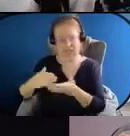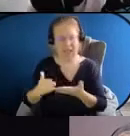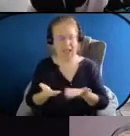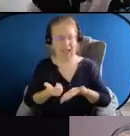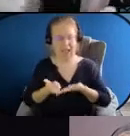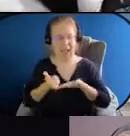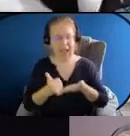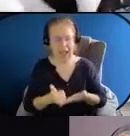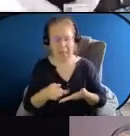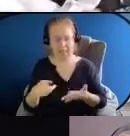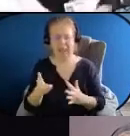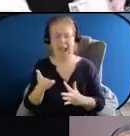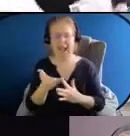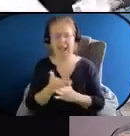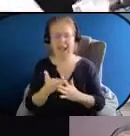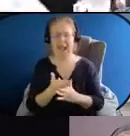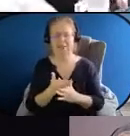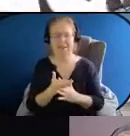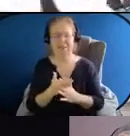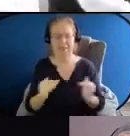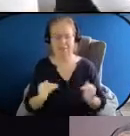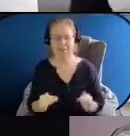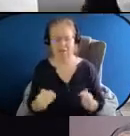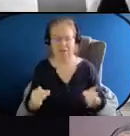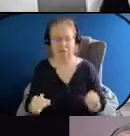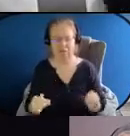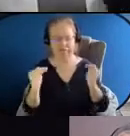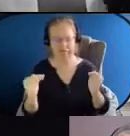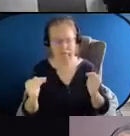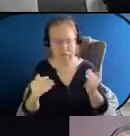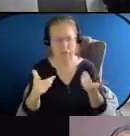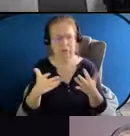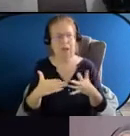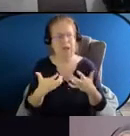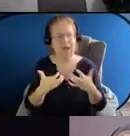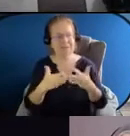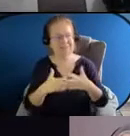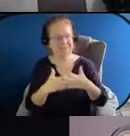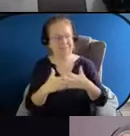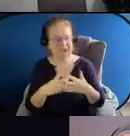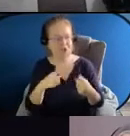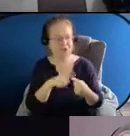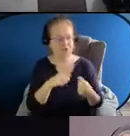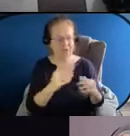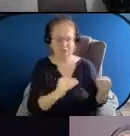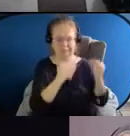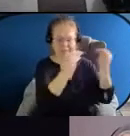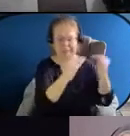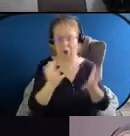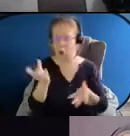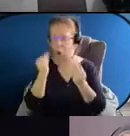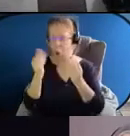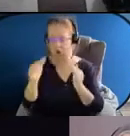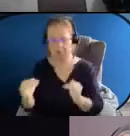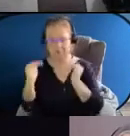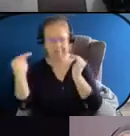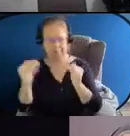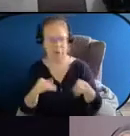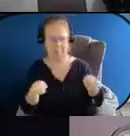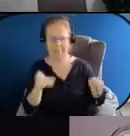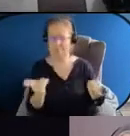of accessibility down the road a little bit, both in technology as well as in learning itself, since we provide both services and products in